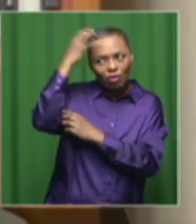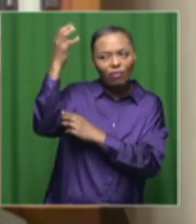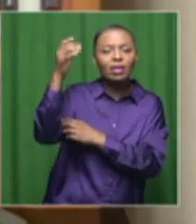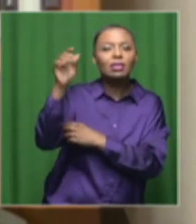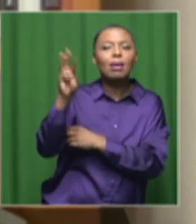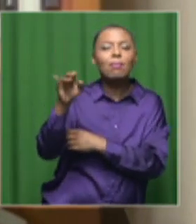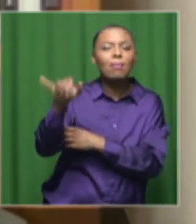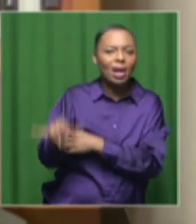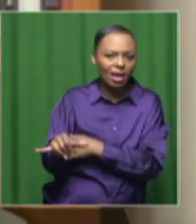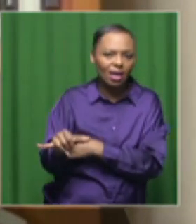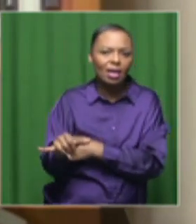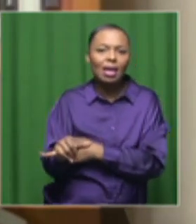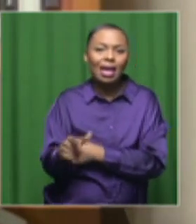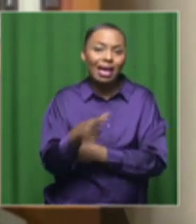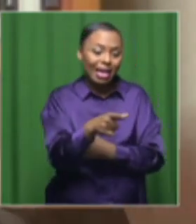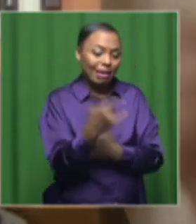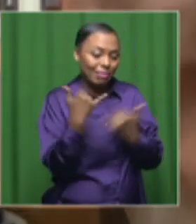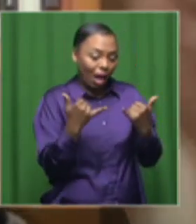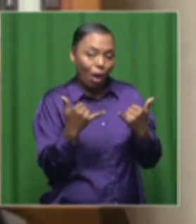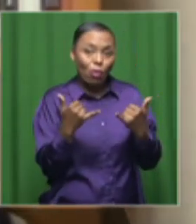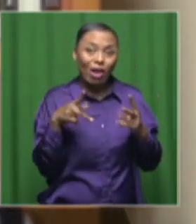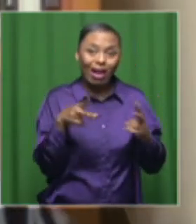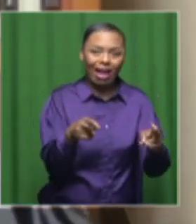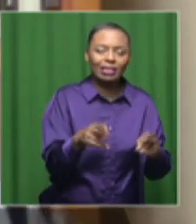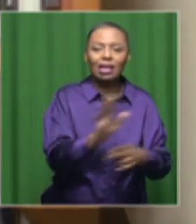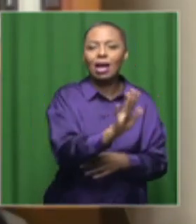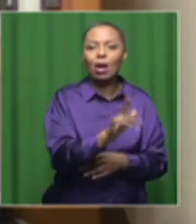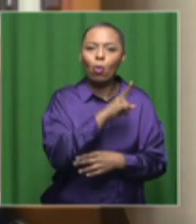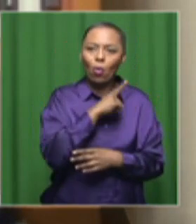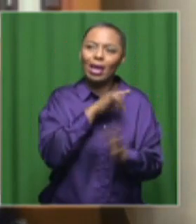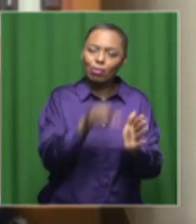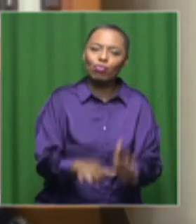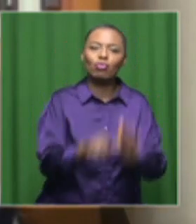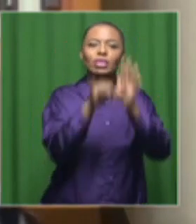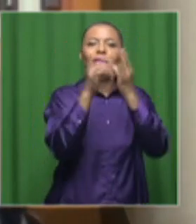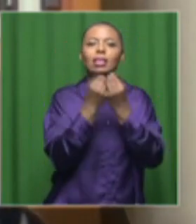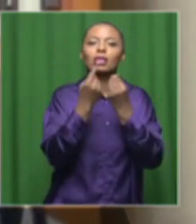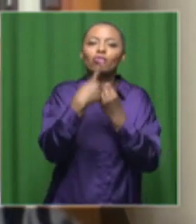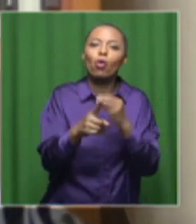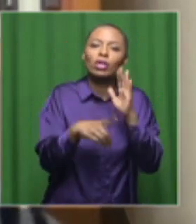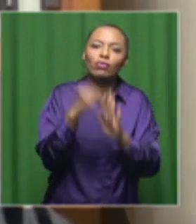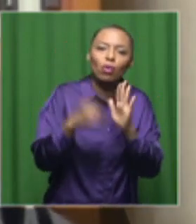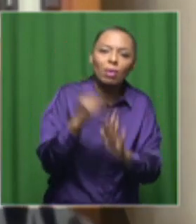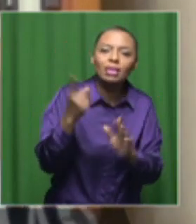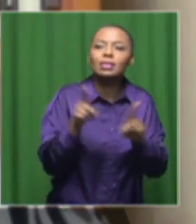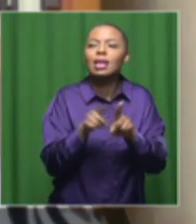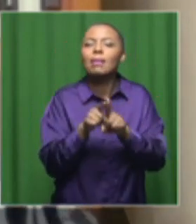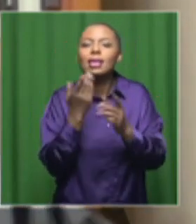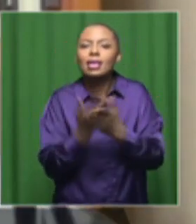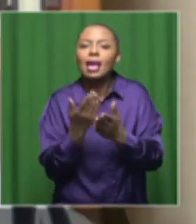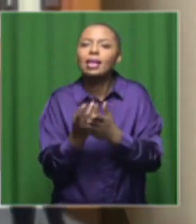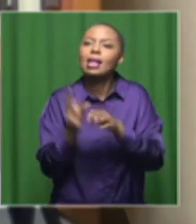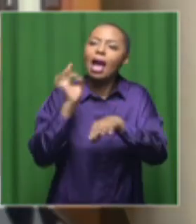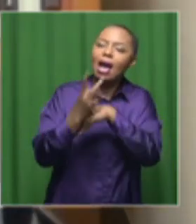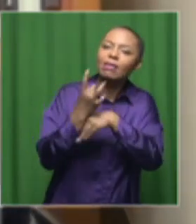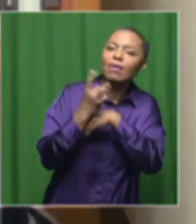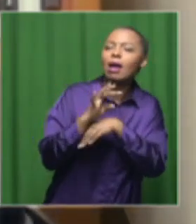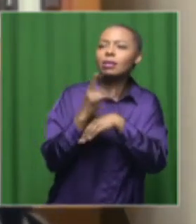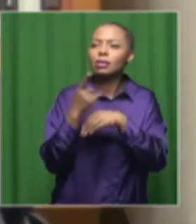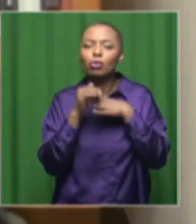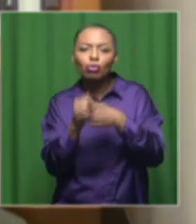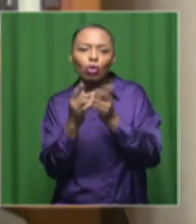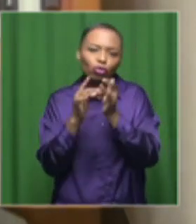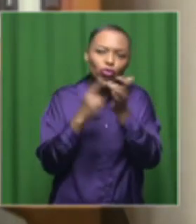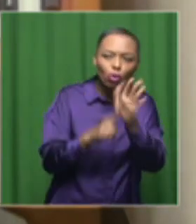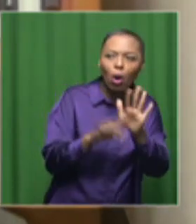on, because it is at the nerve center of development, and it allows us how to allocate resources to